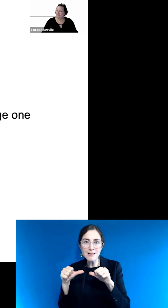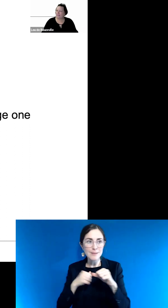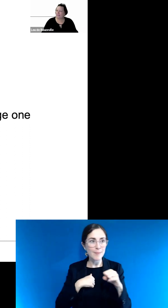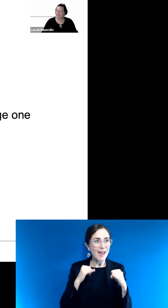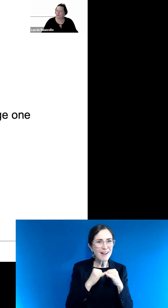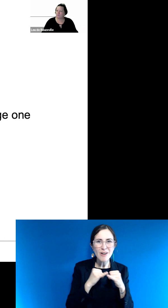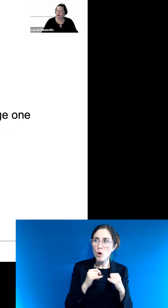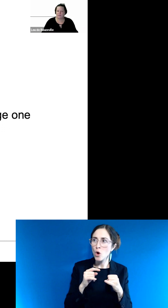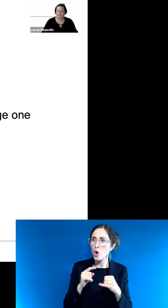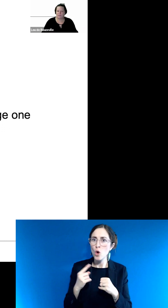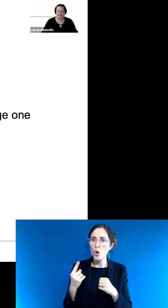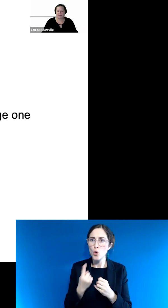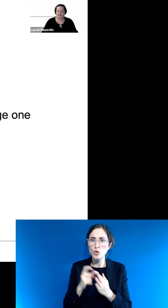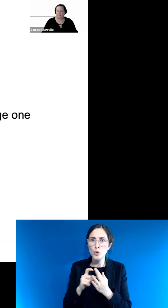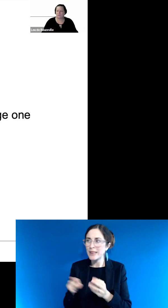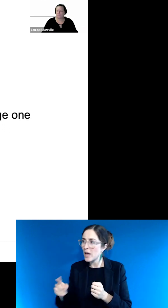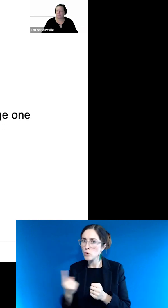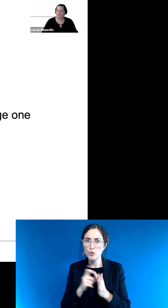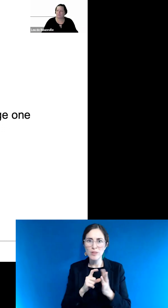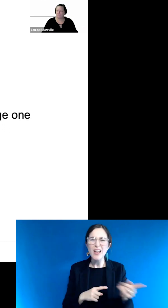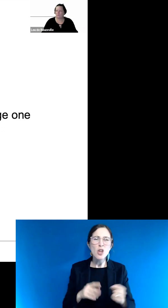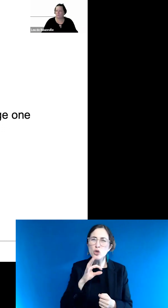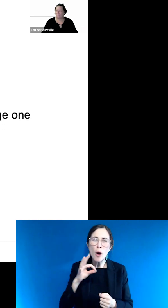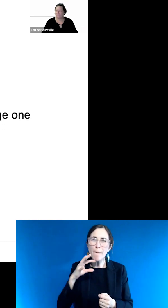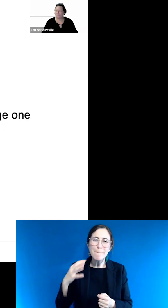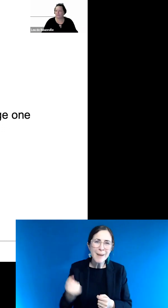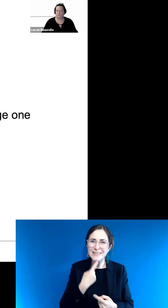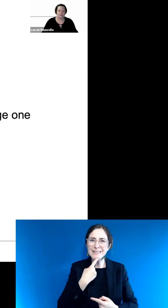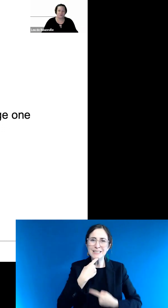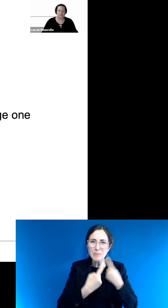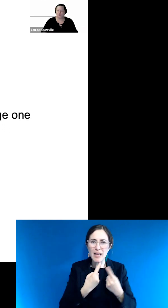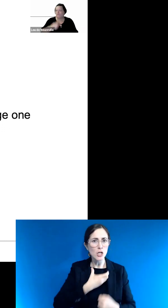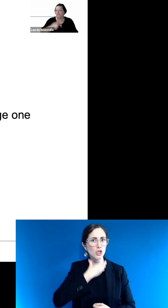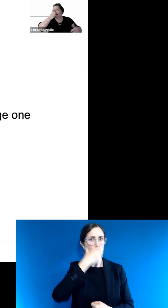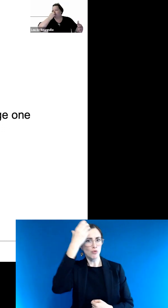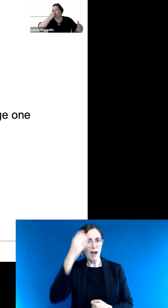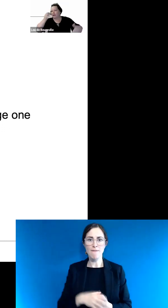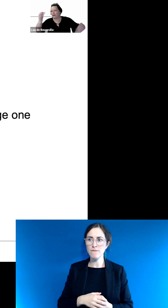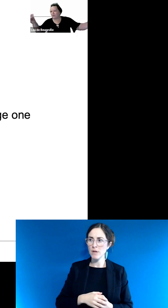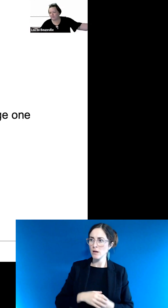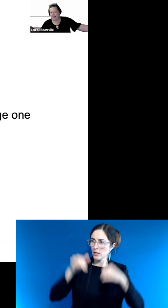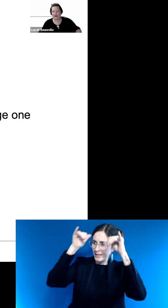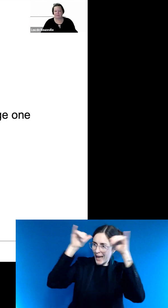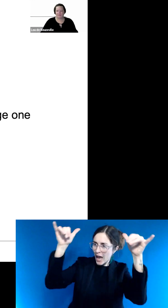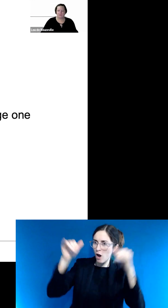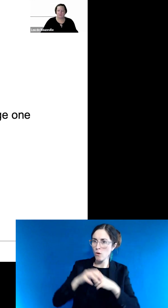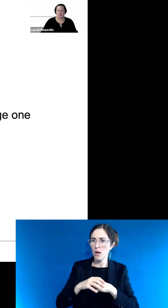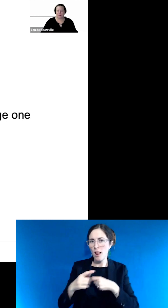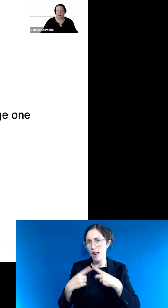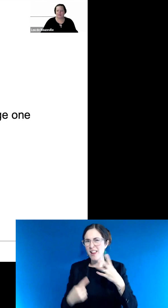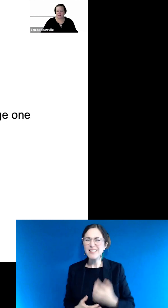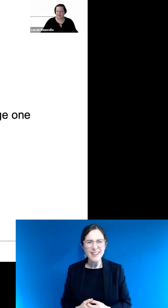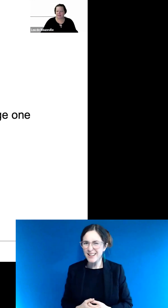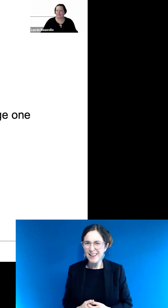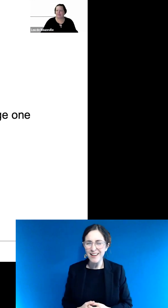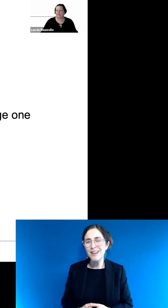that kind of thing. So rather than just like, this is all the animals that we'll never see, or, farm animals, and I don't live on a farm. Talk